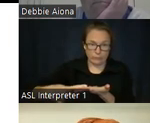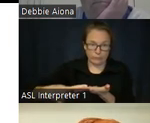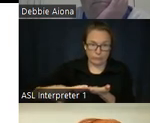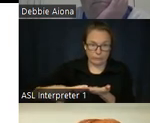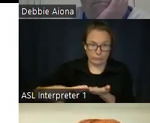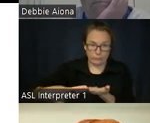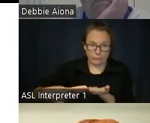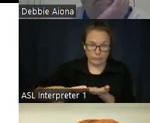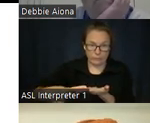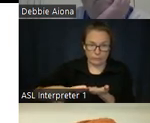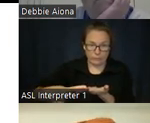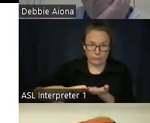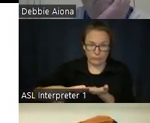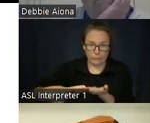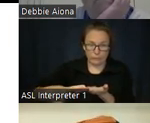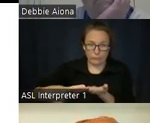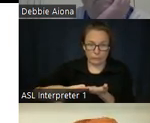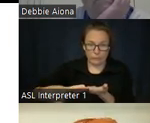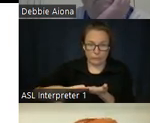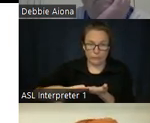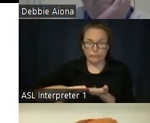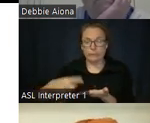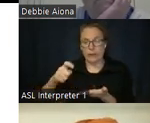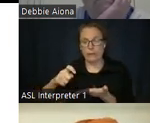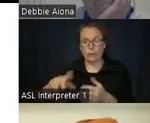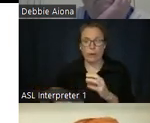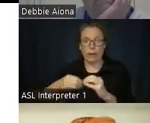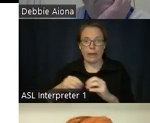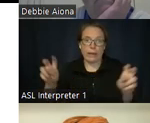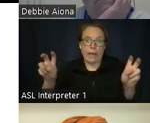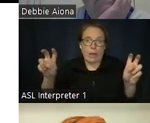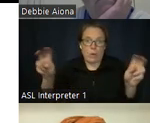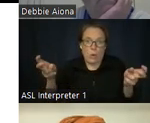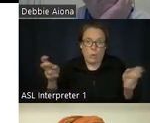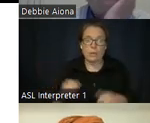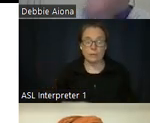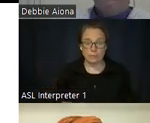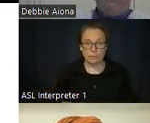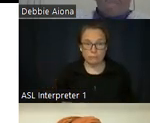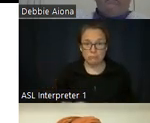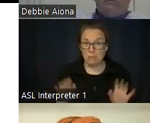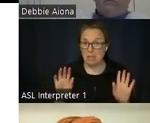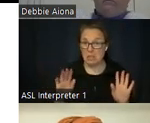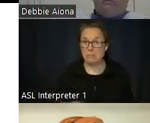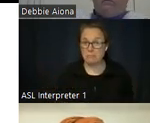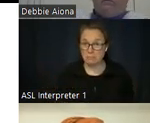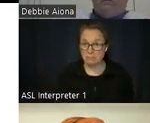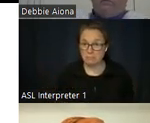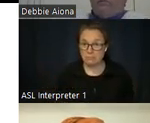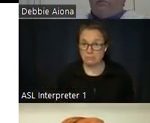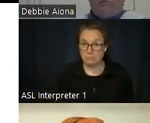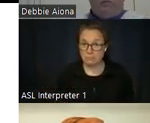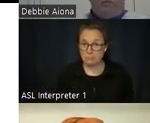then also we need to put it in quotes and, you know, format it to be clear where it came from. That's all.